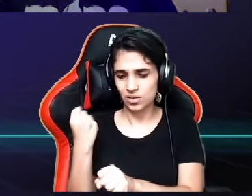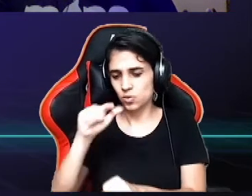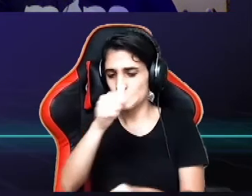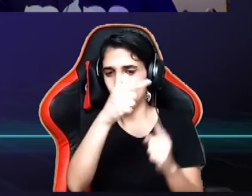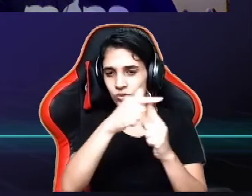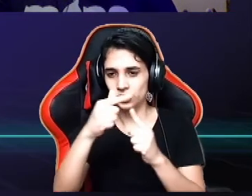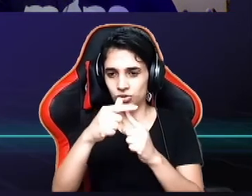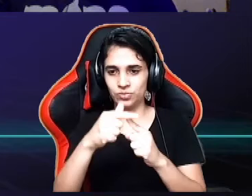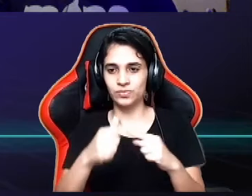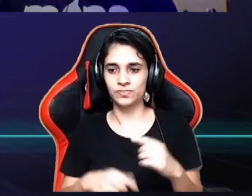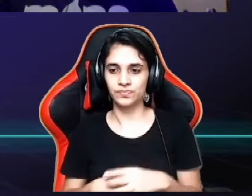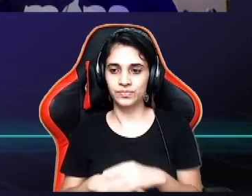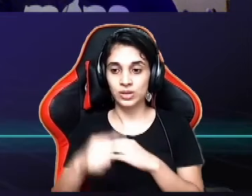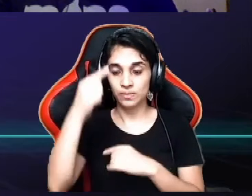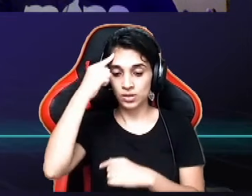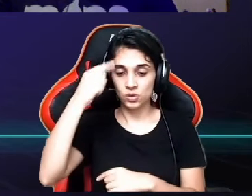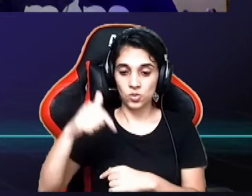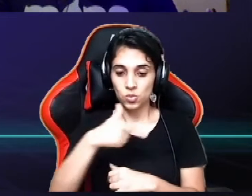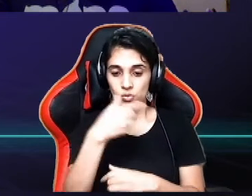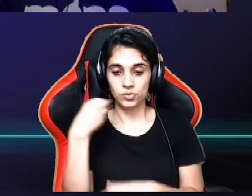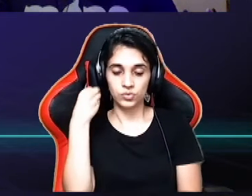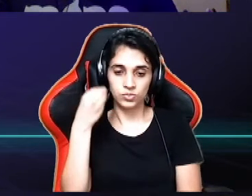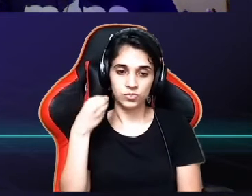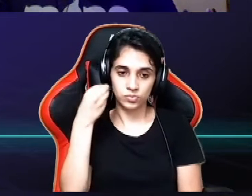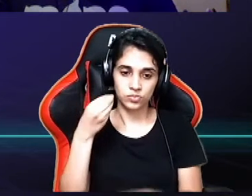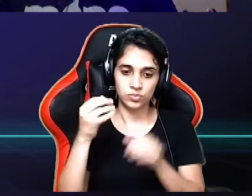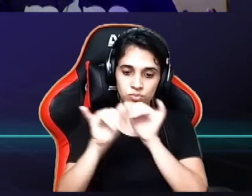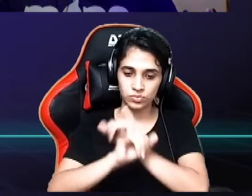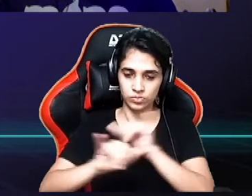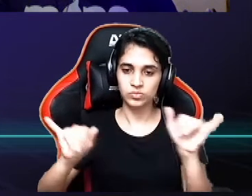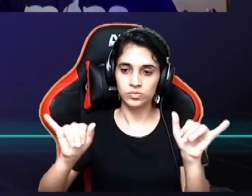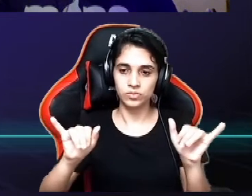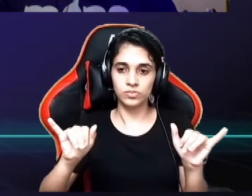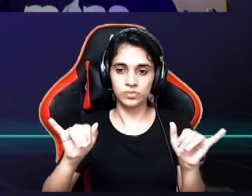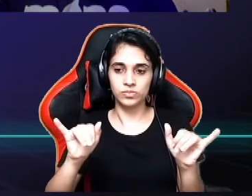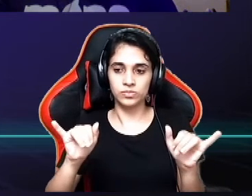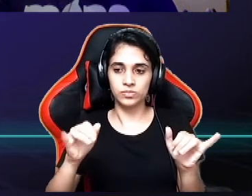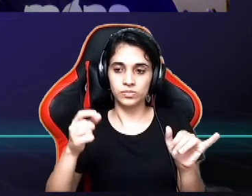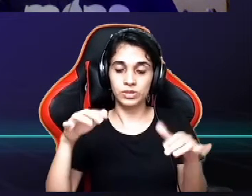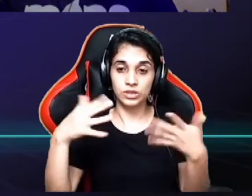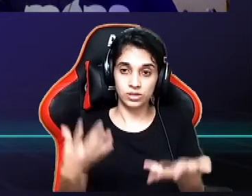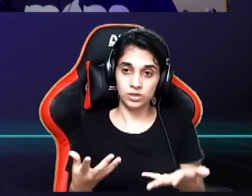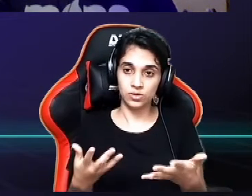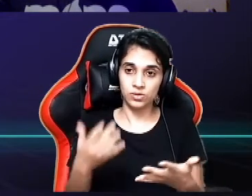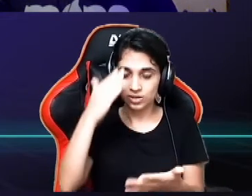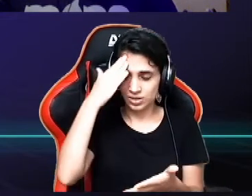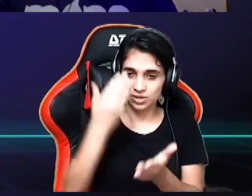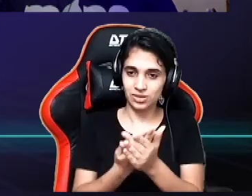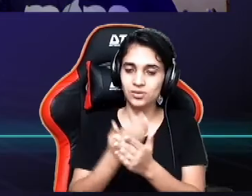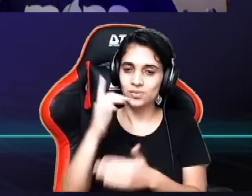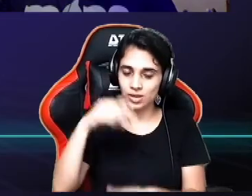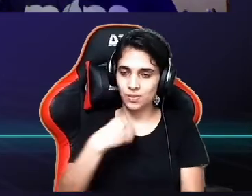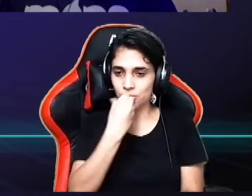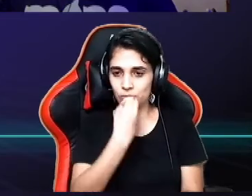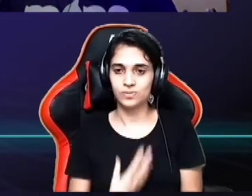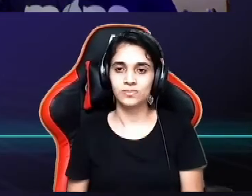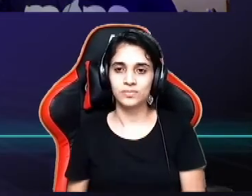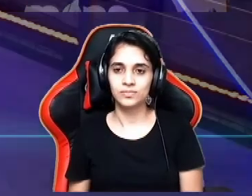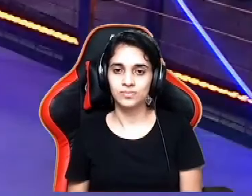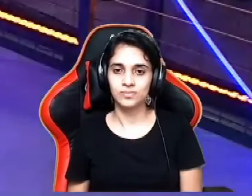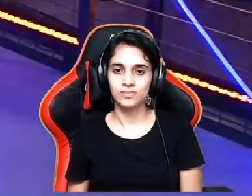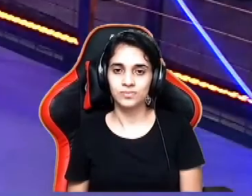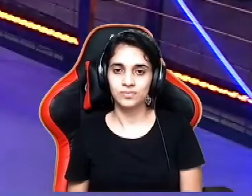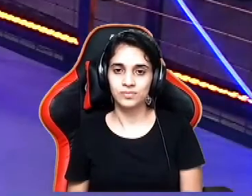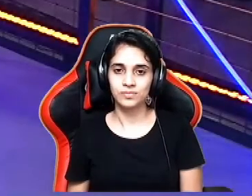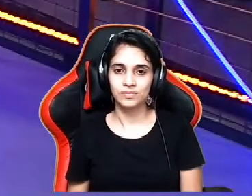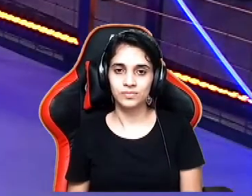will uh, make you unique among all the influencers that the agencies get trying to